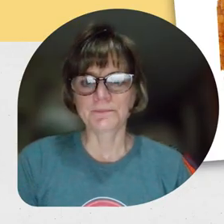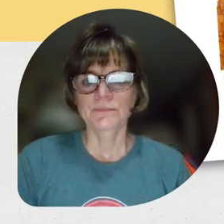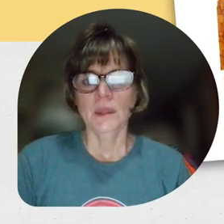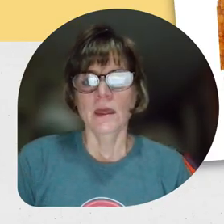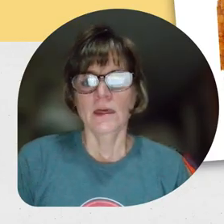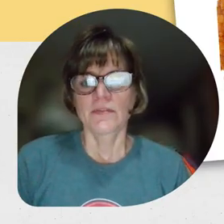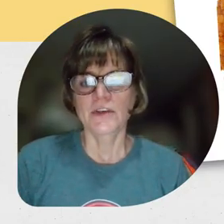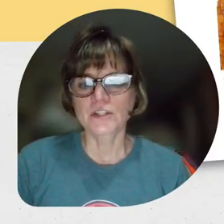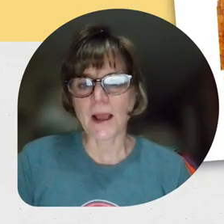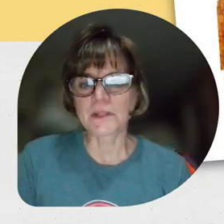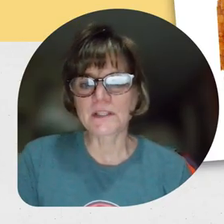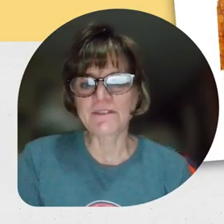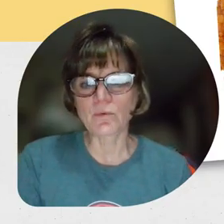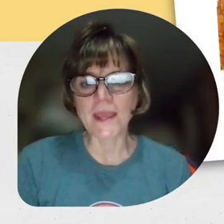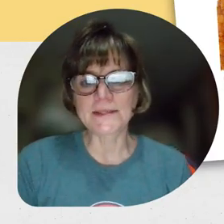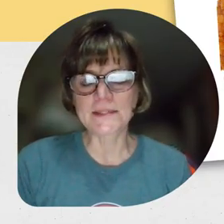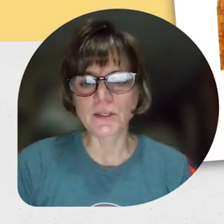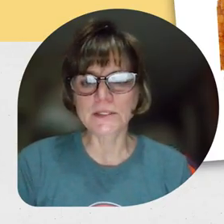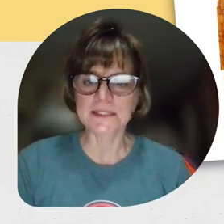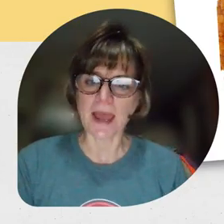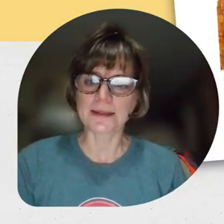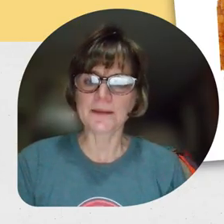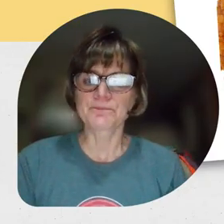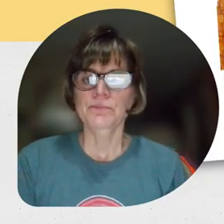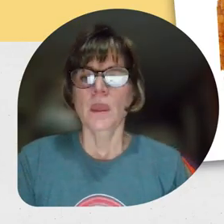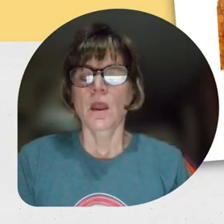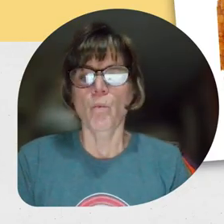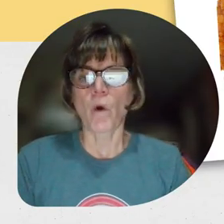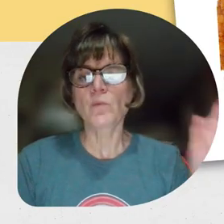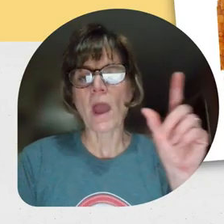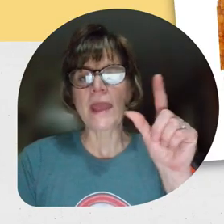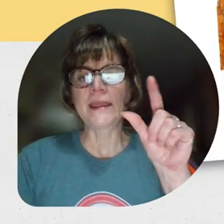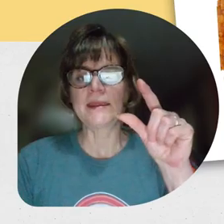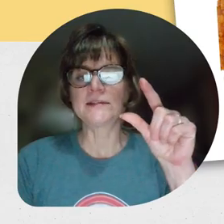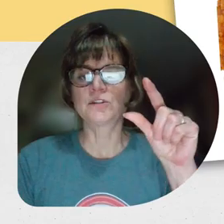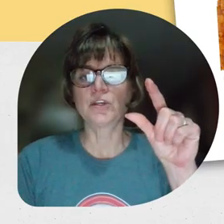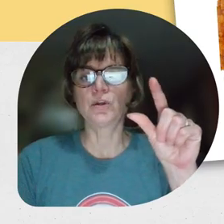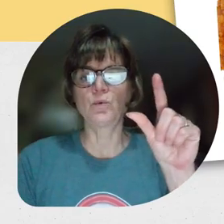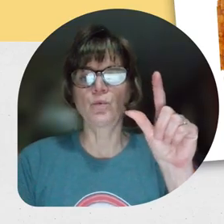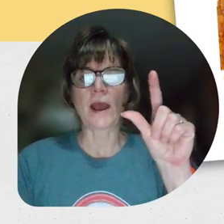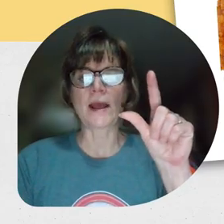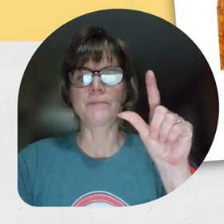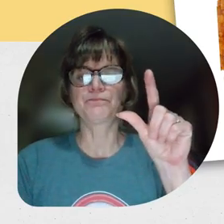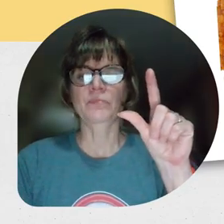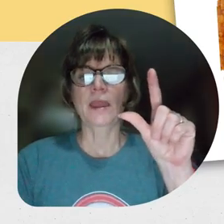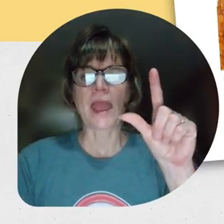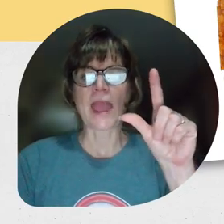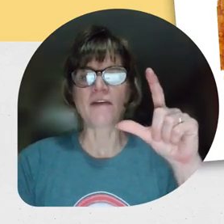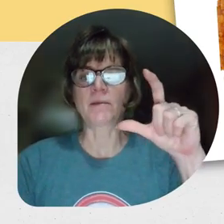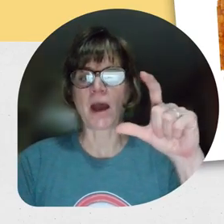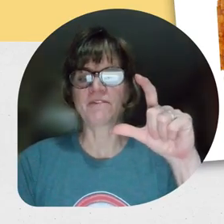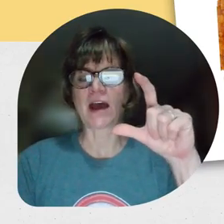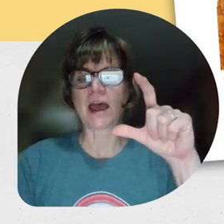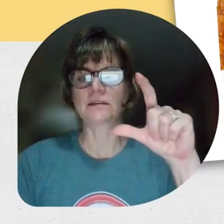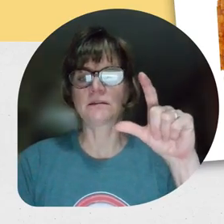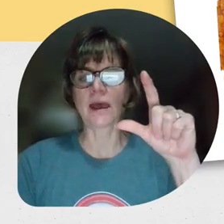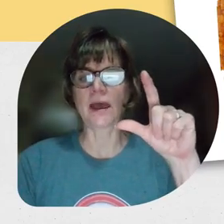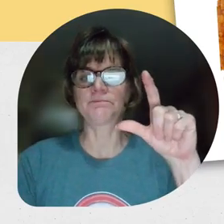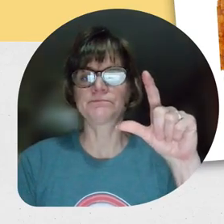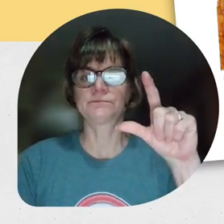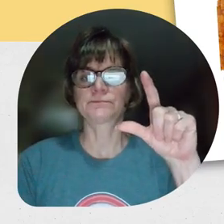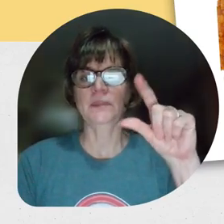Chicken. There's a couple of different ways that you can sign it. One way is to have a